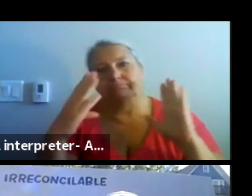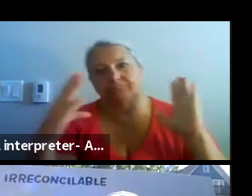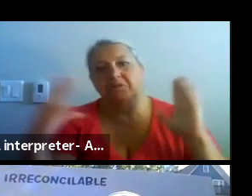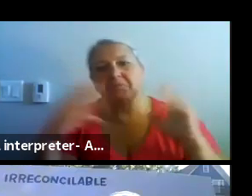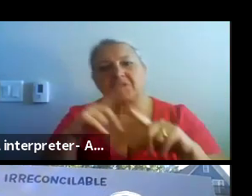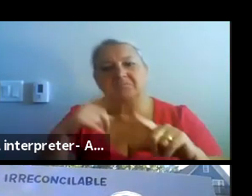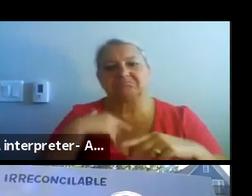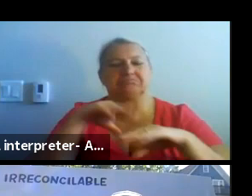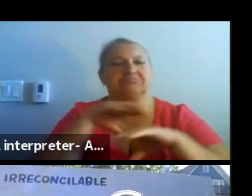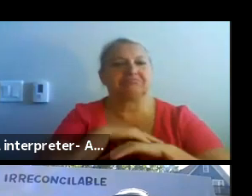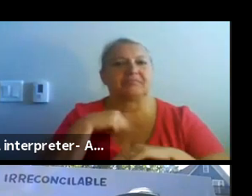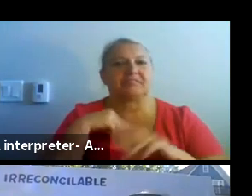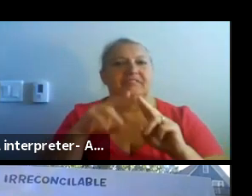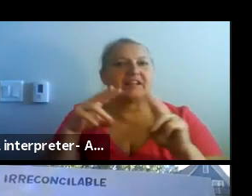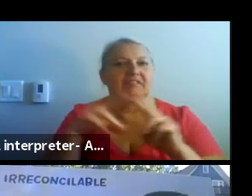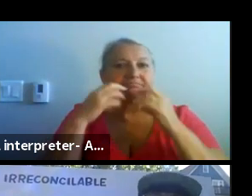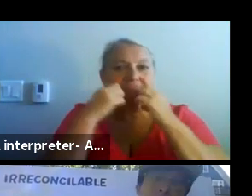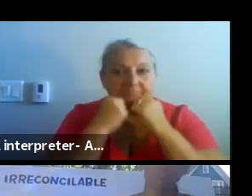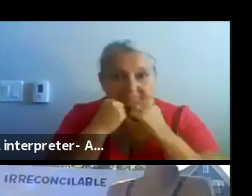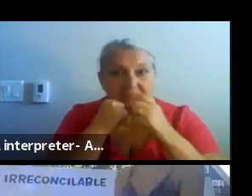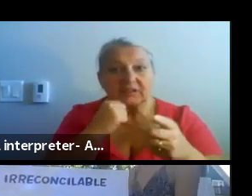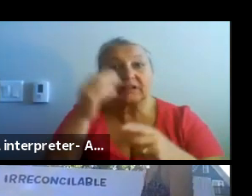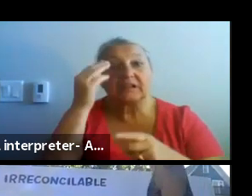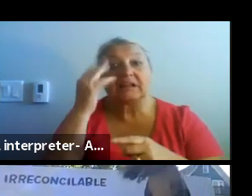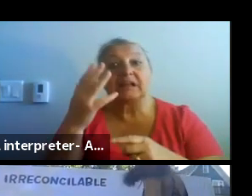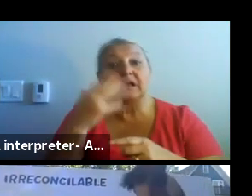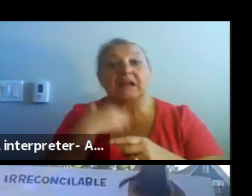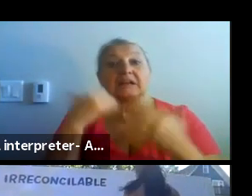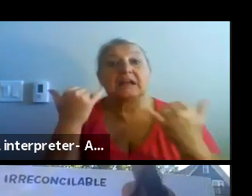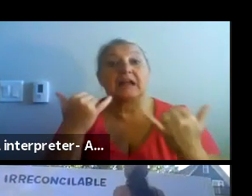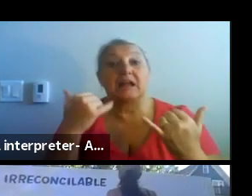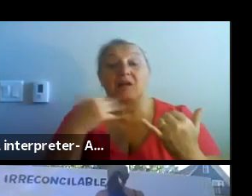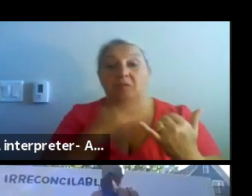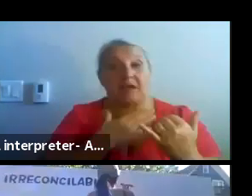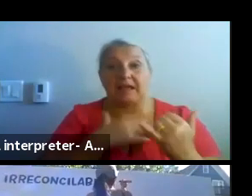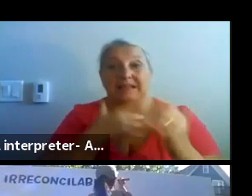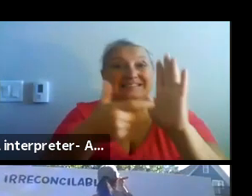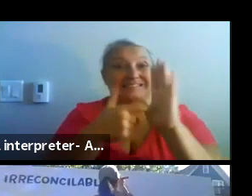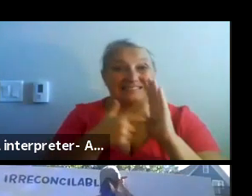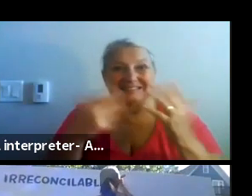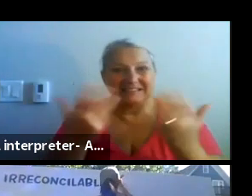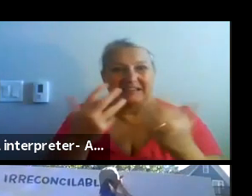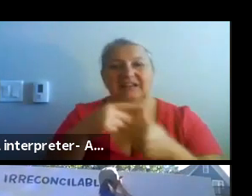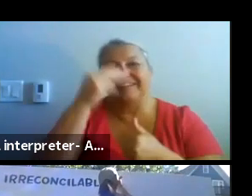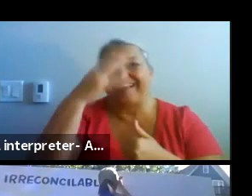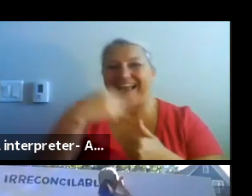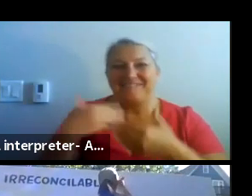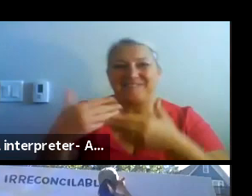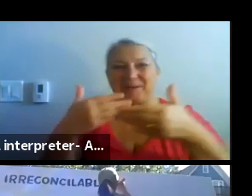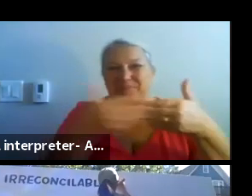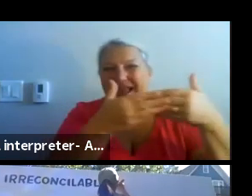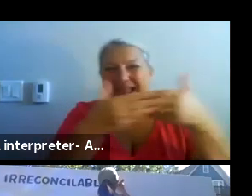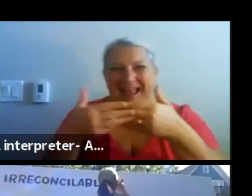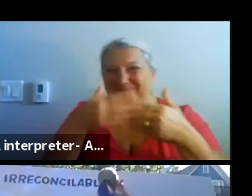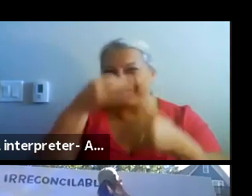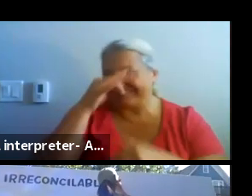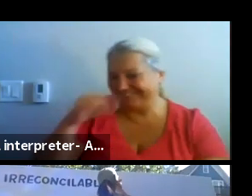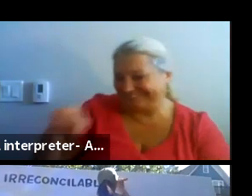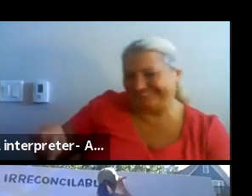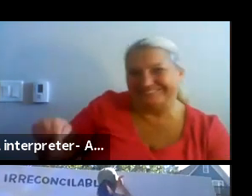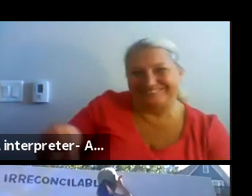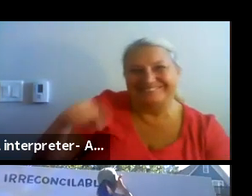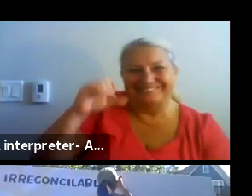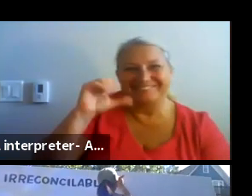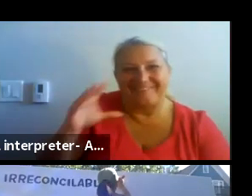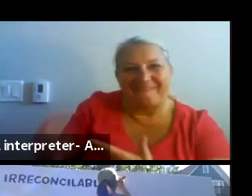I am grateful for. My access needs are that I have a tiny baby in front of me, so you may see me making